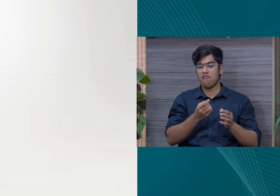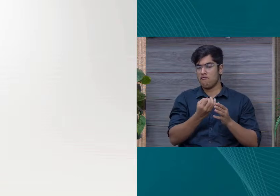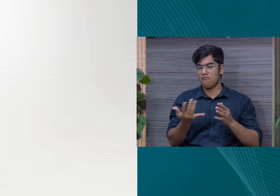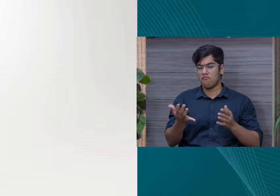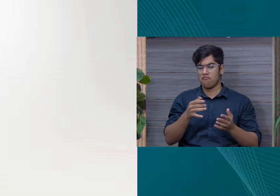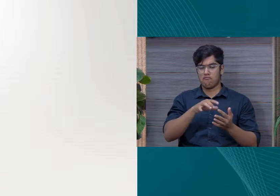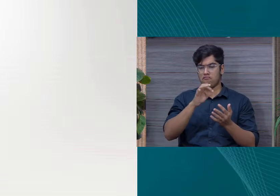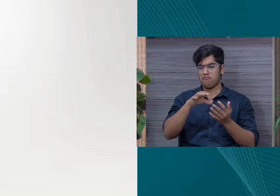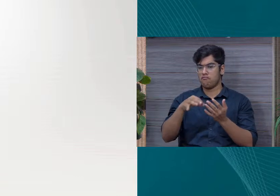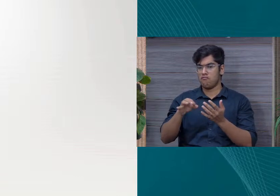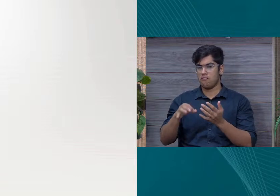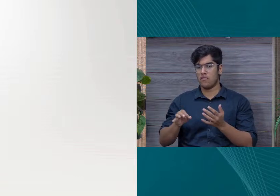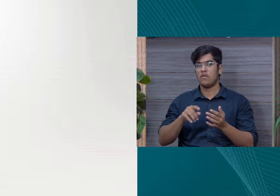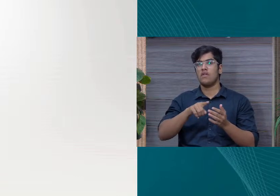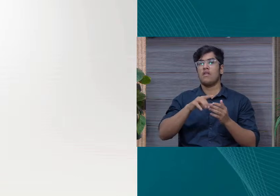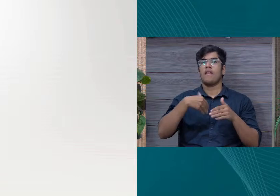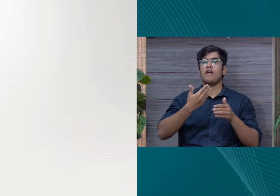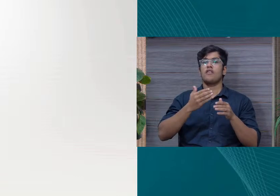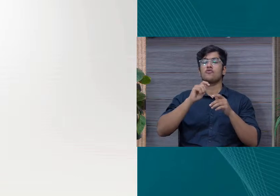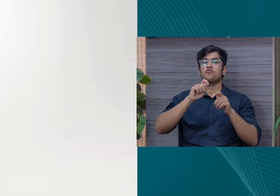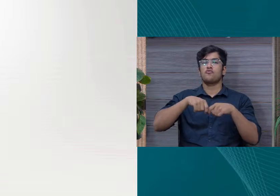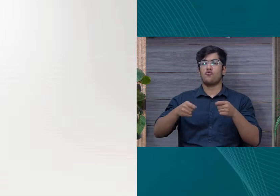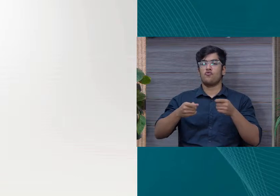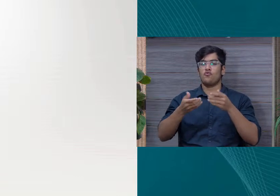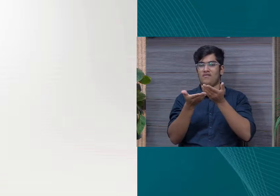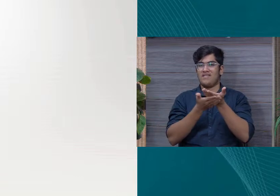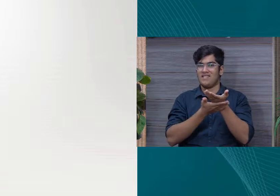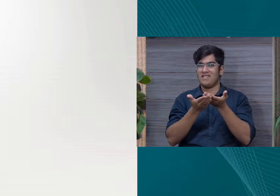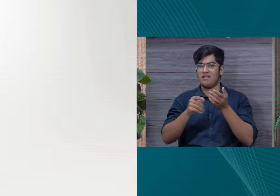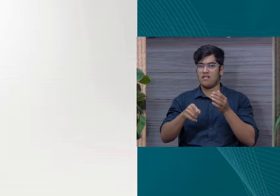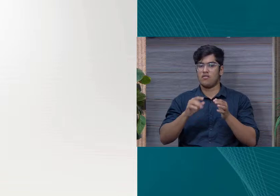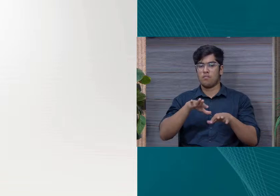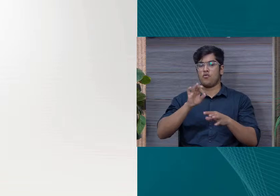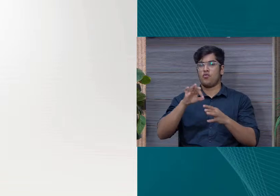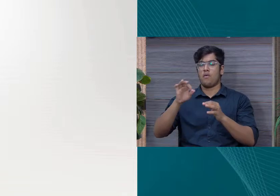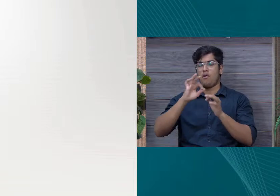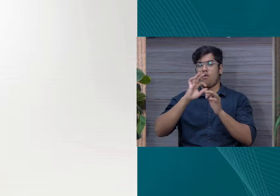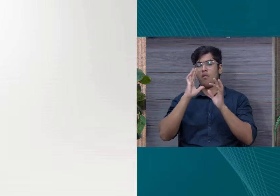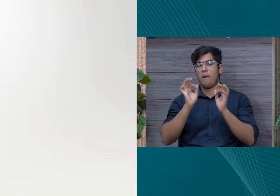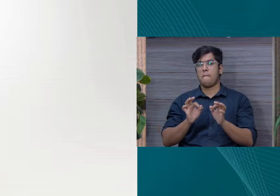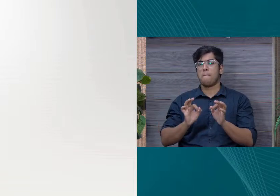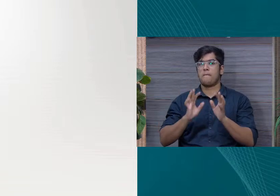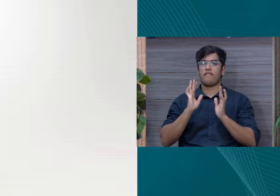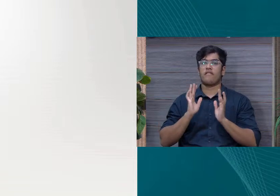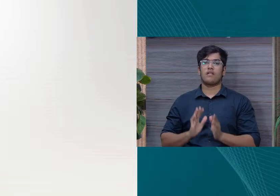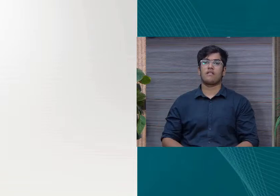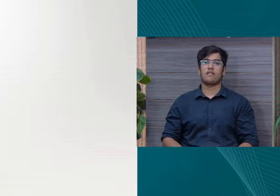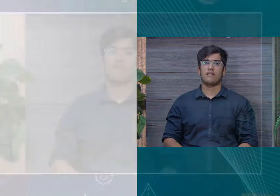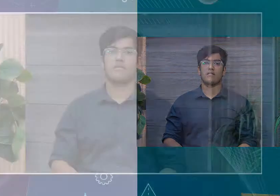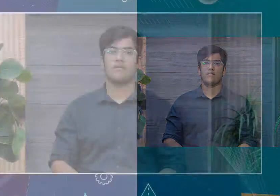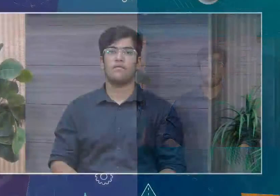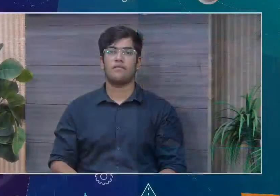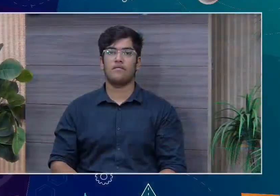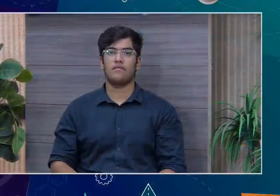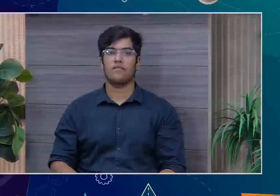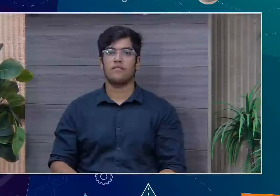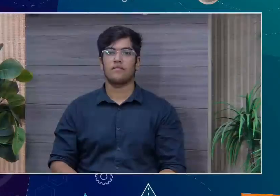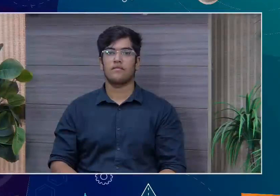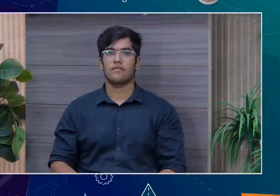leather, perfect sole for the shoe which he was going to make for the author. Then